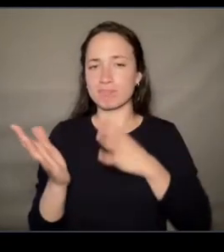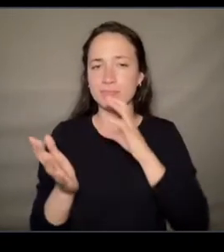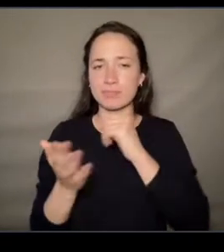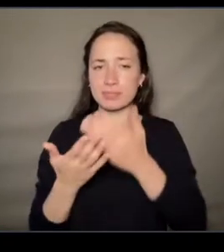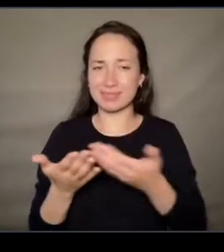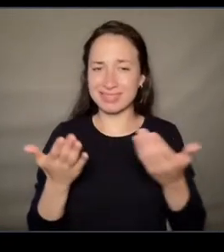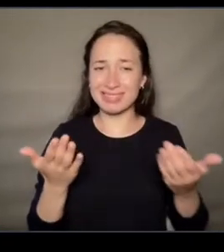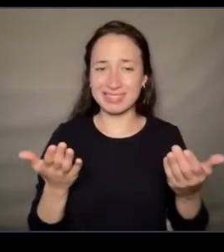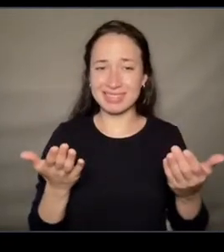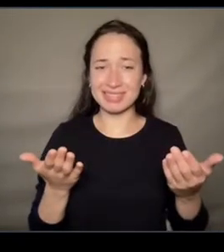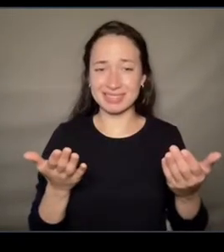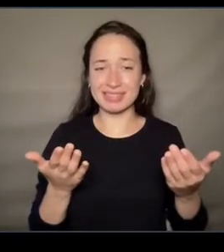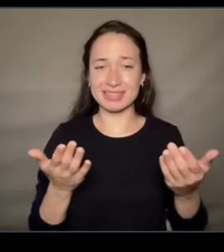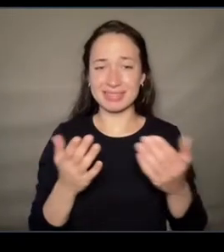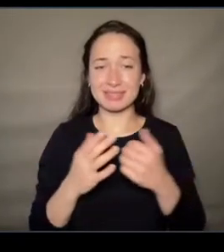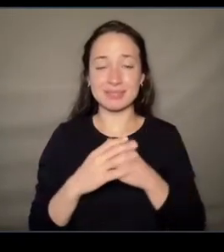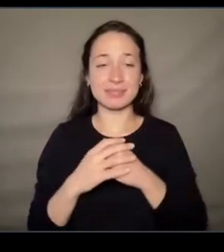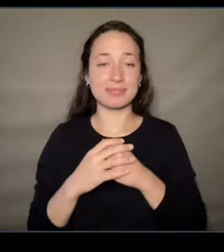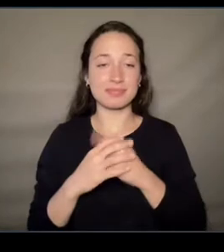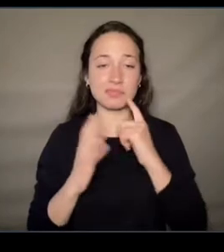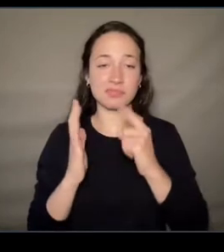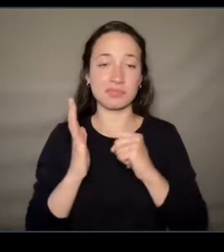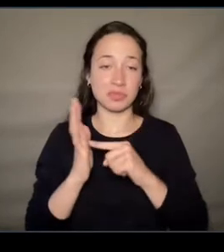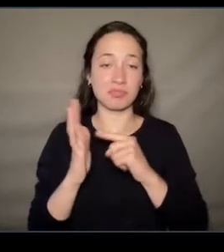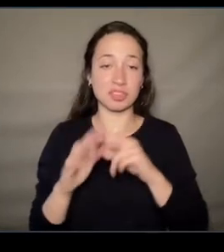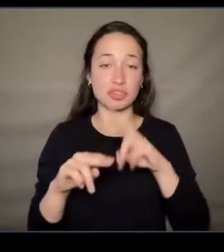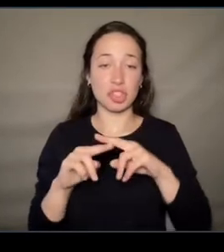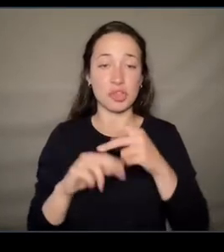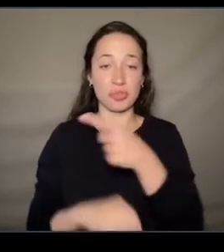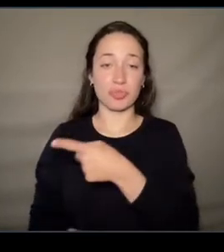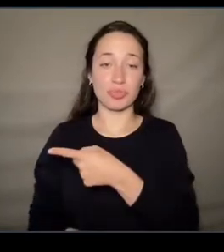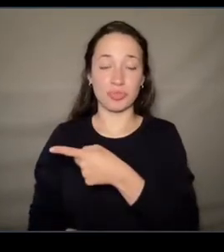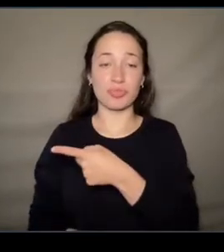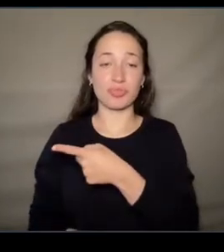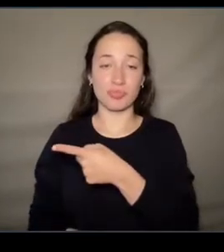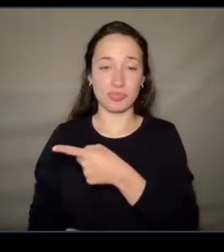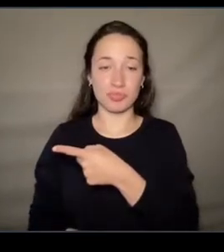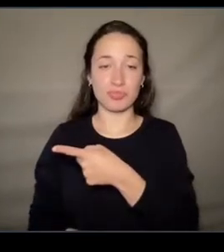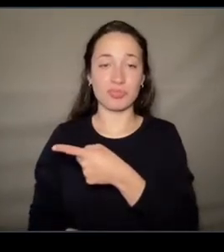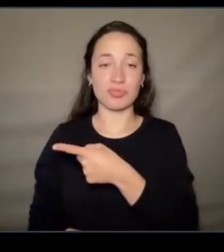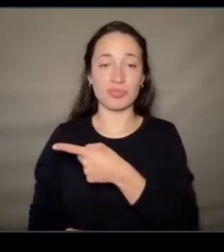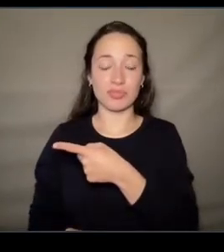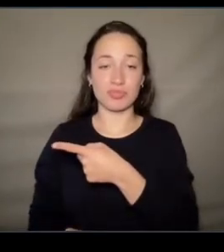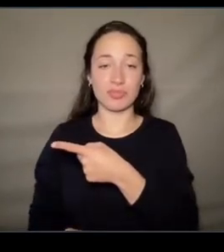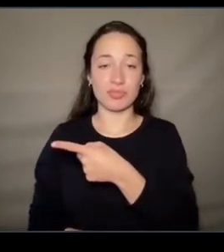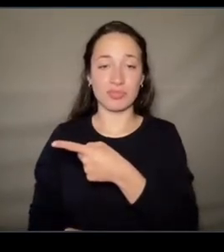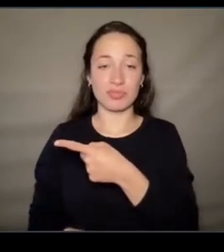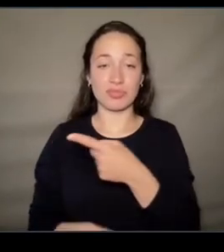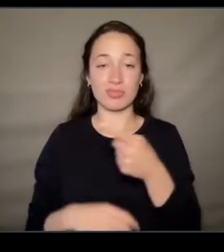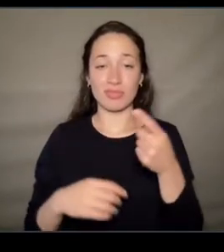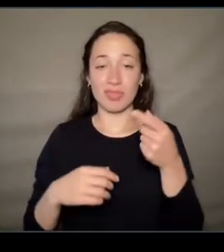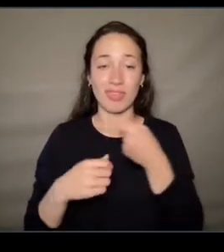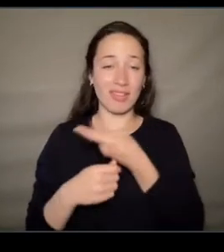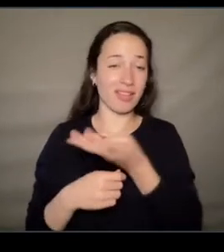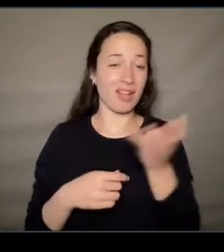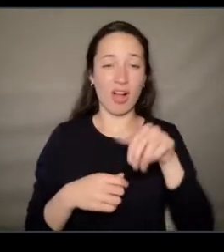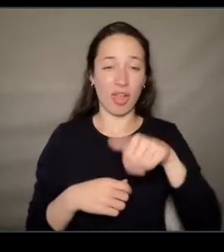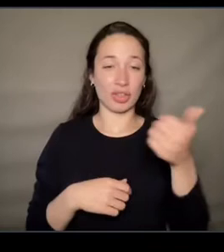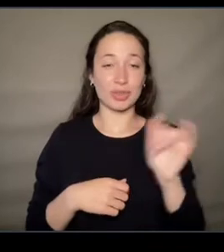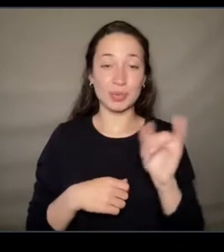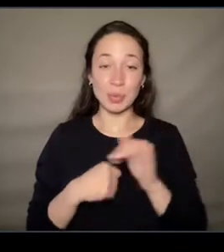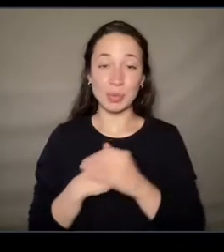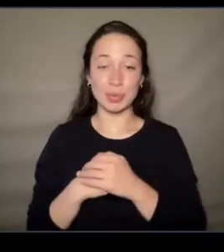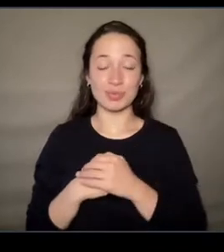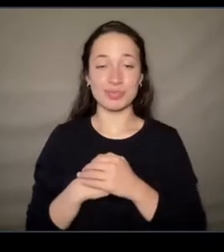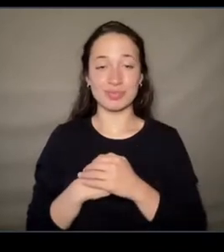reproductions of some of the finest antiques of that era, like this sculptural mahogany Queen Anne